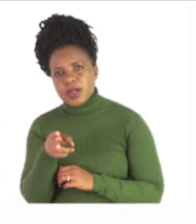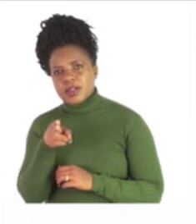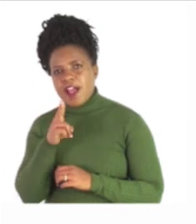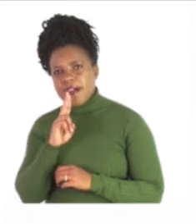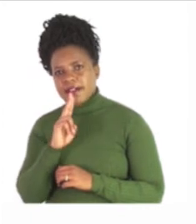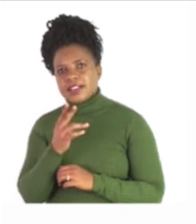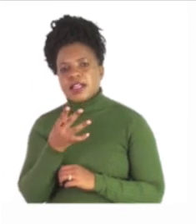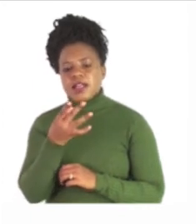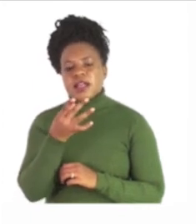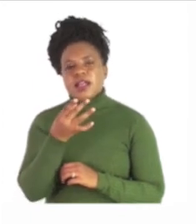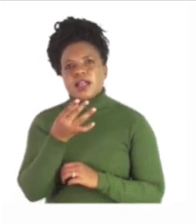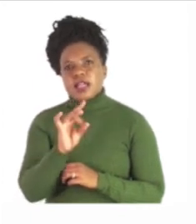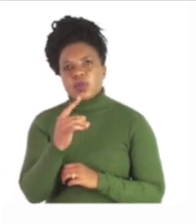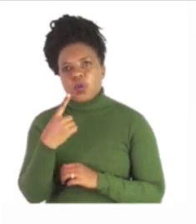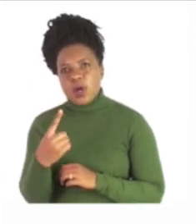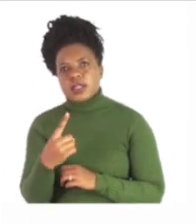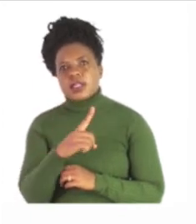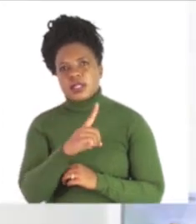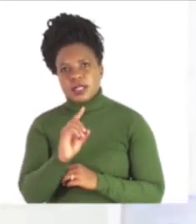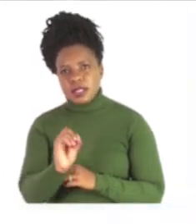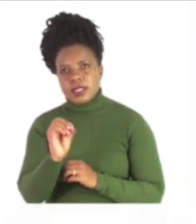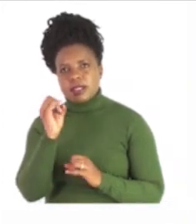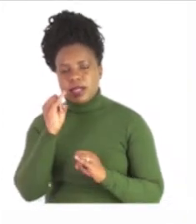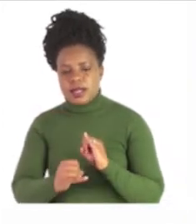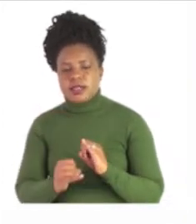have to move to page 16.